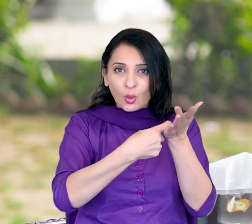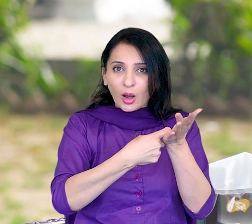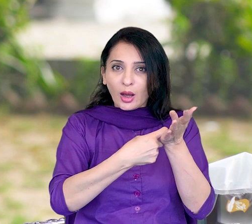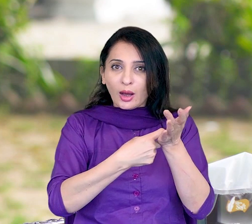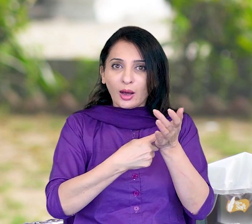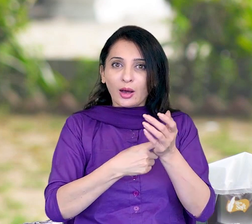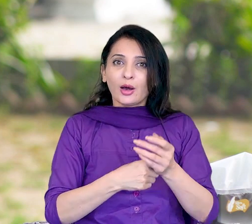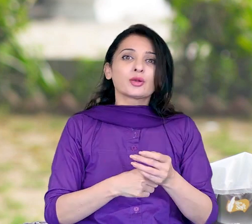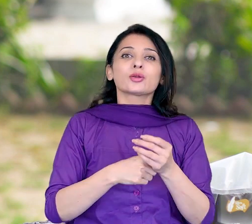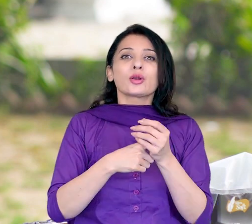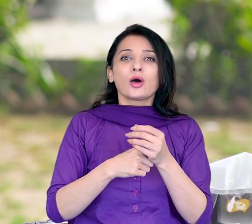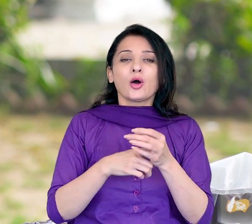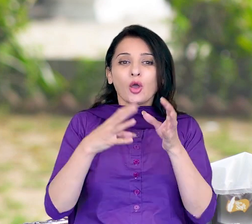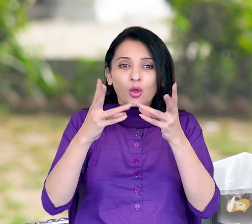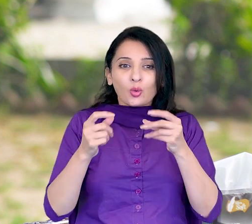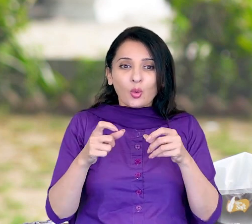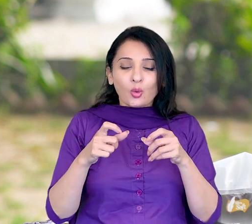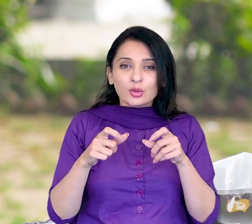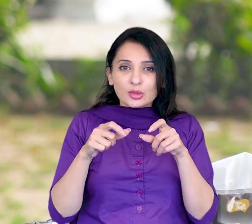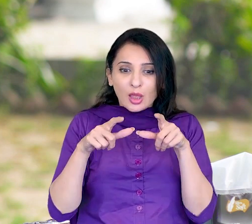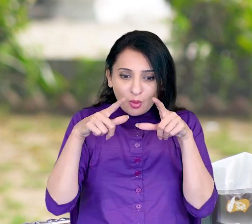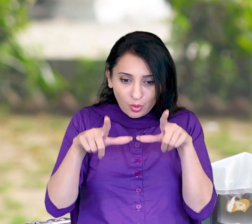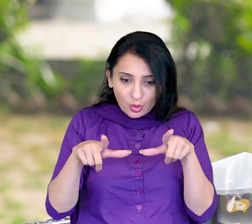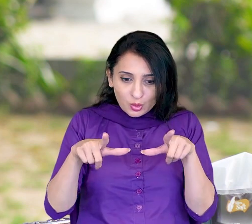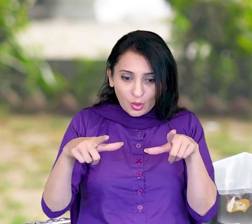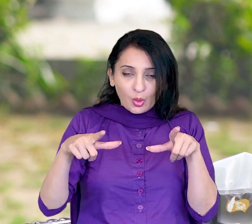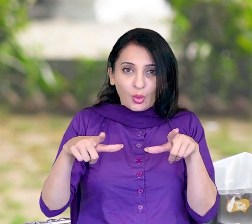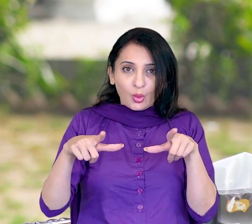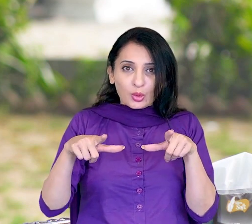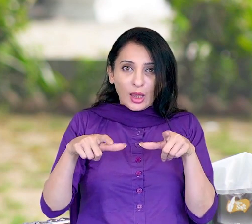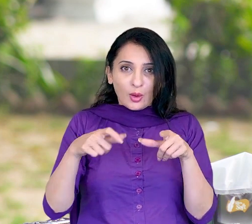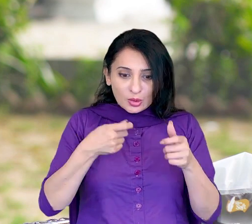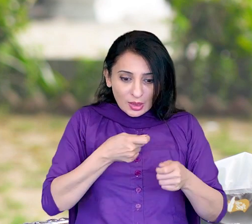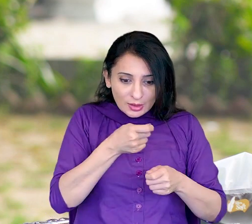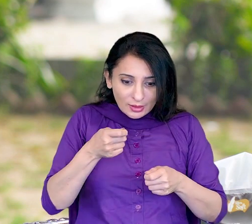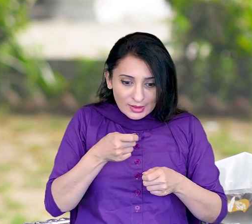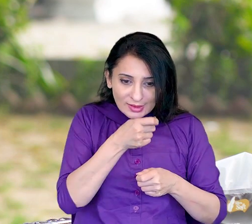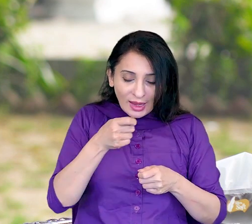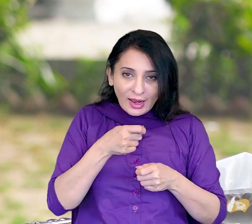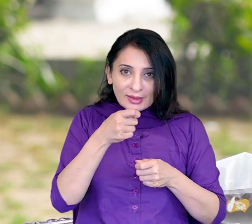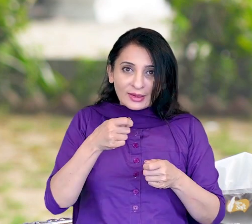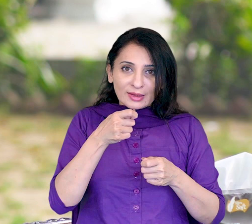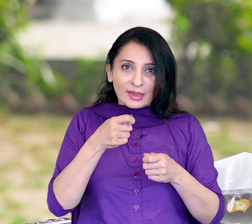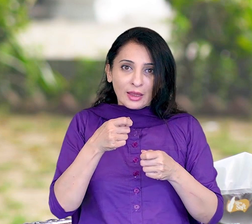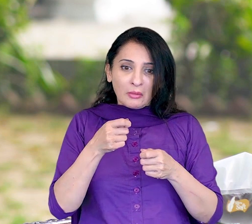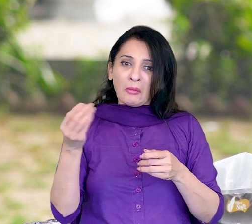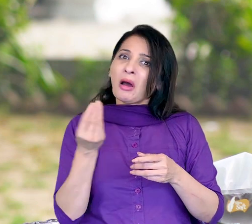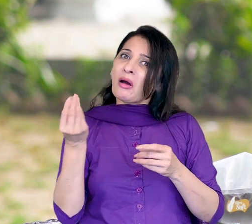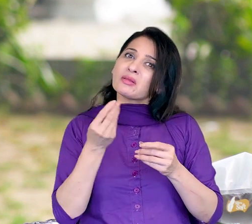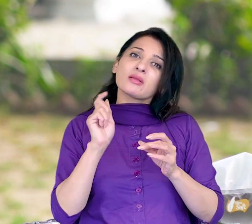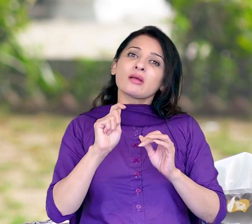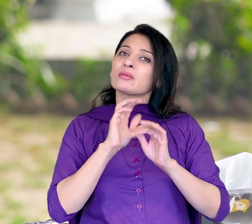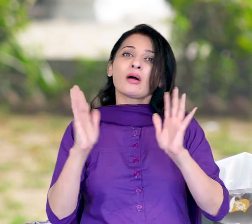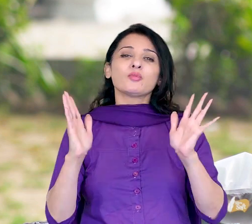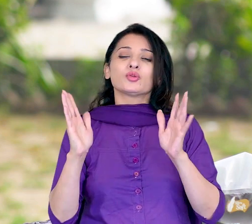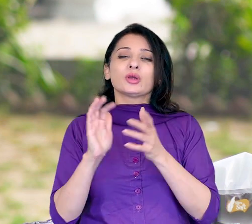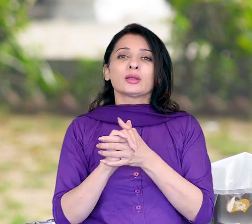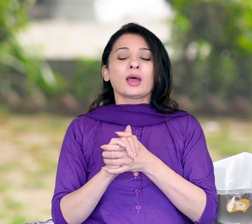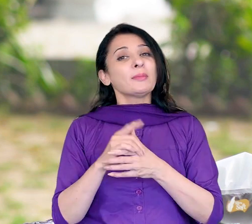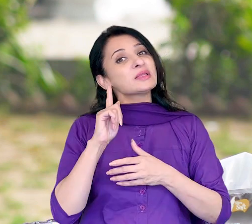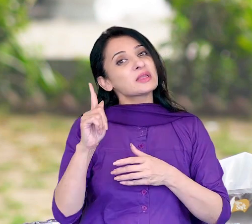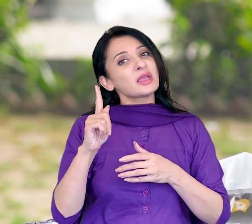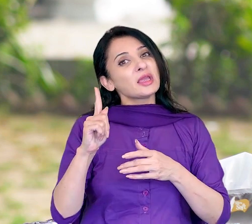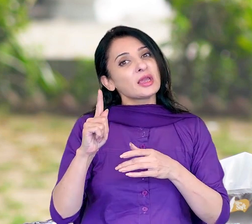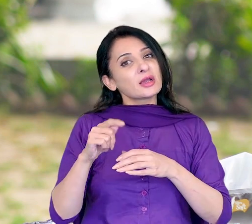that a huge amount of people standing at one reception counter reduced